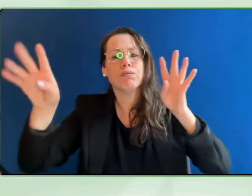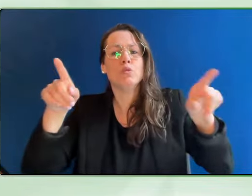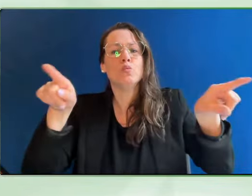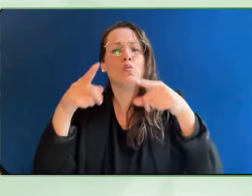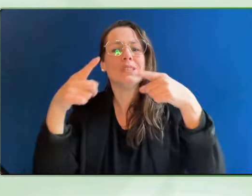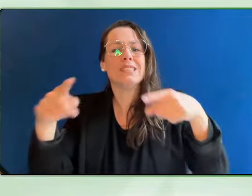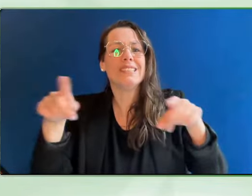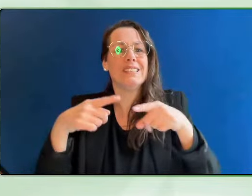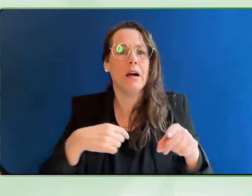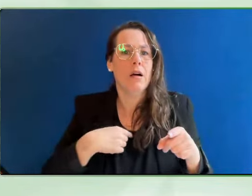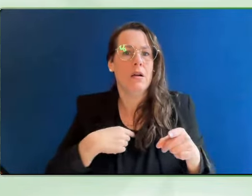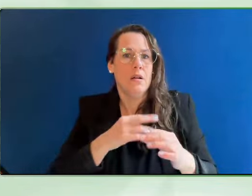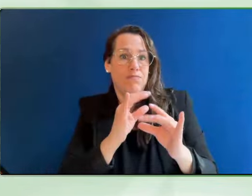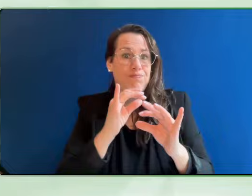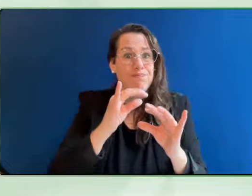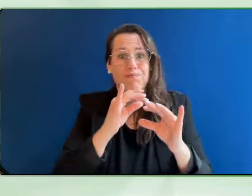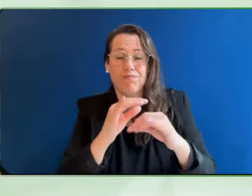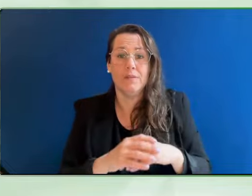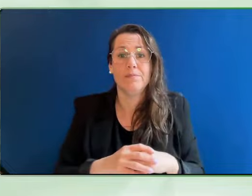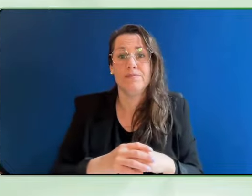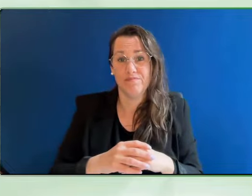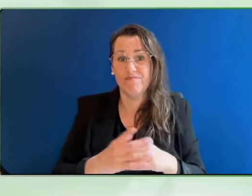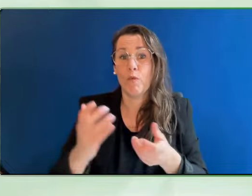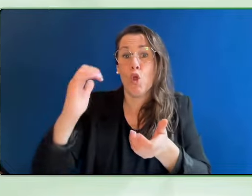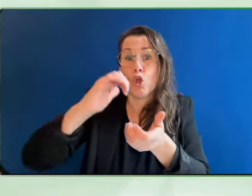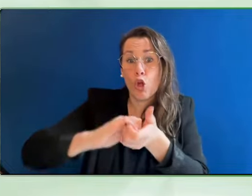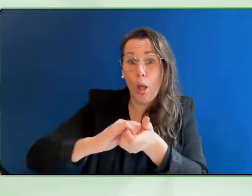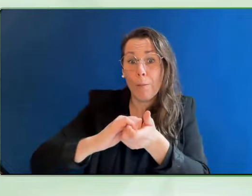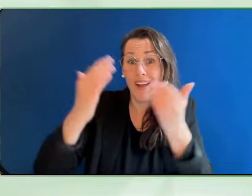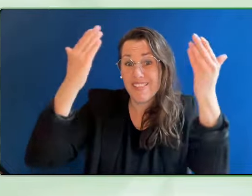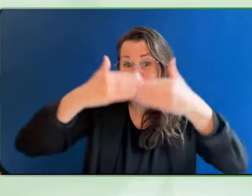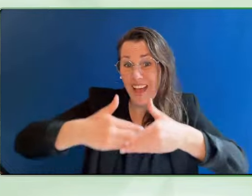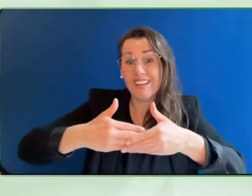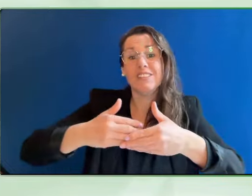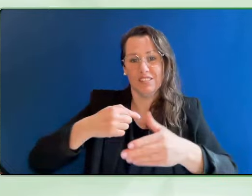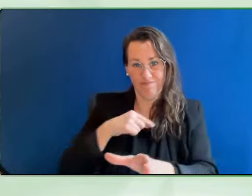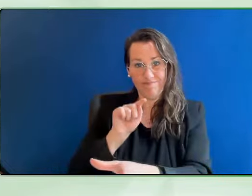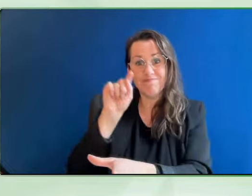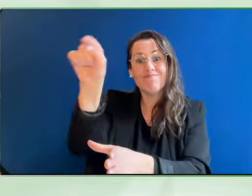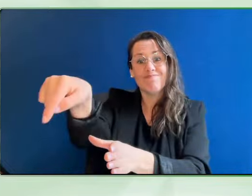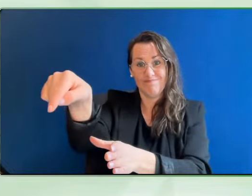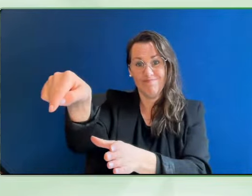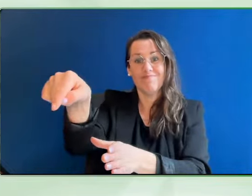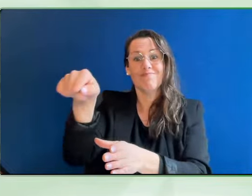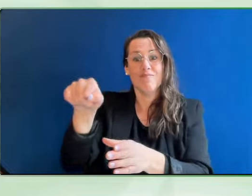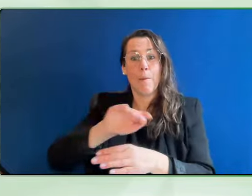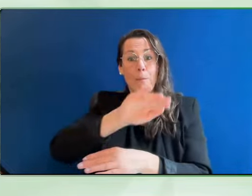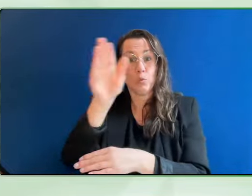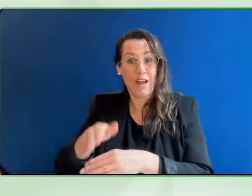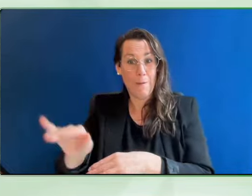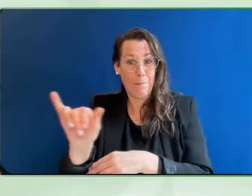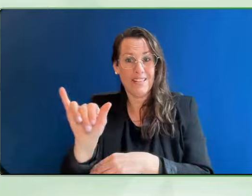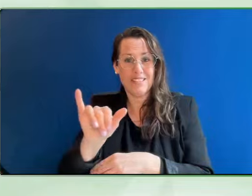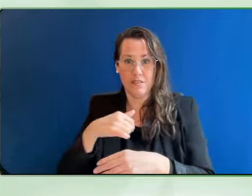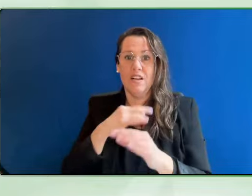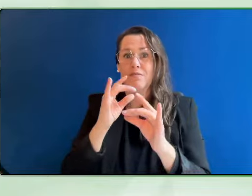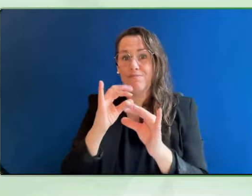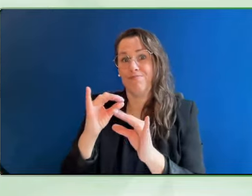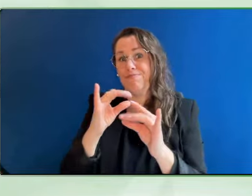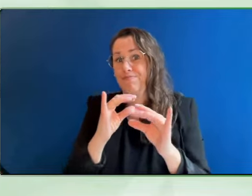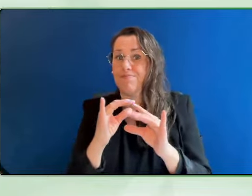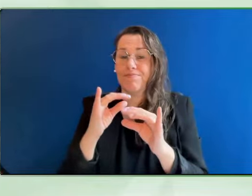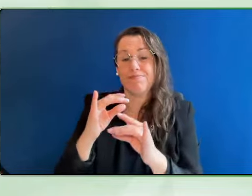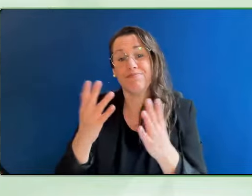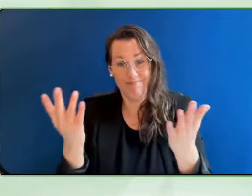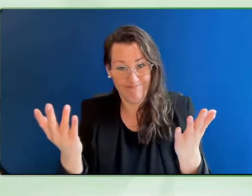I book concerts and I'm invited to different places and I'm happy to go. I kind